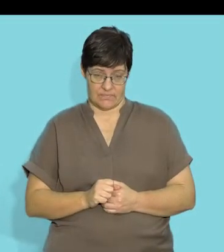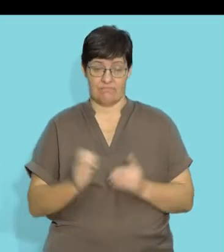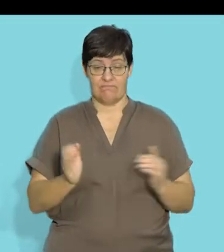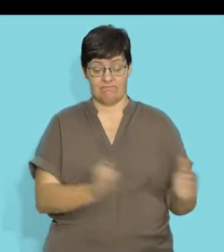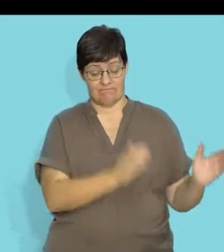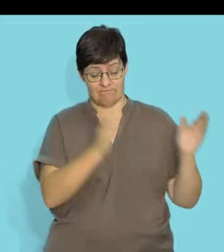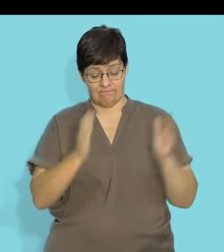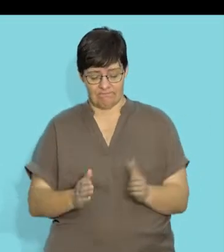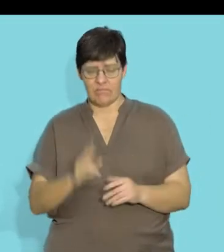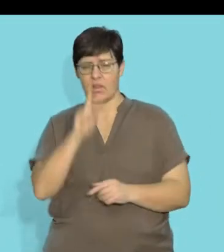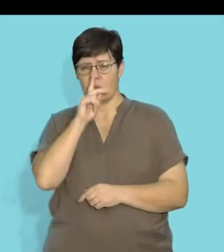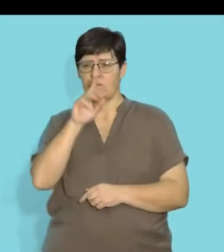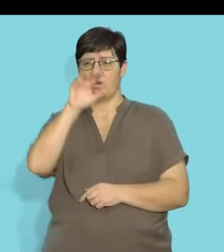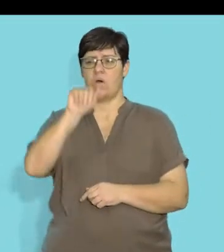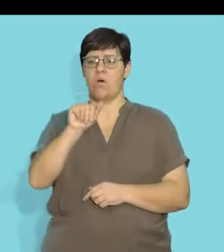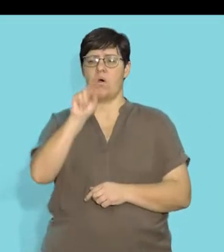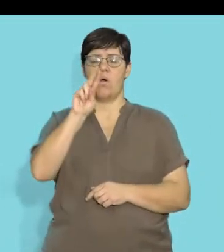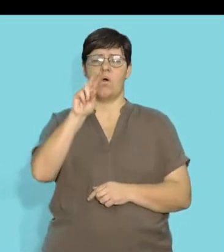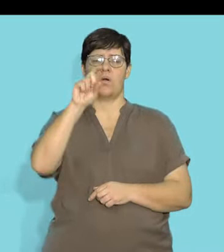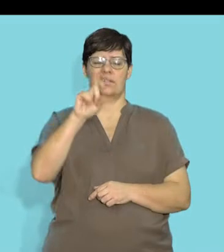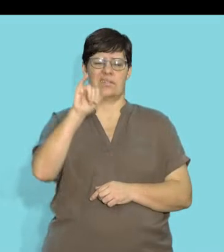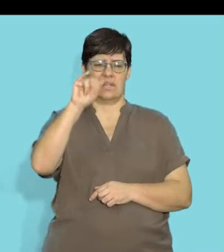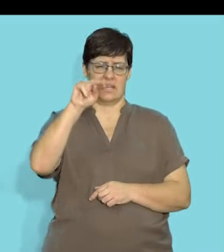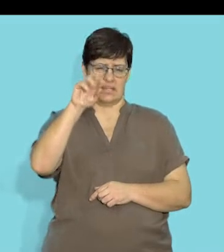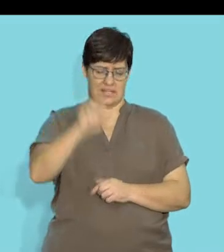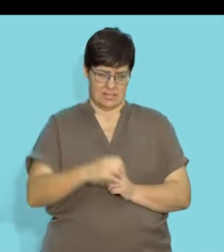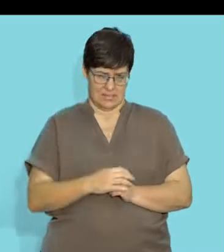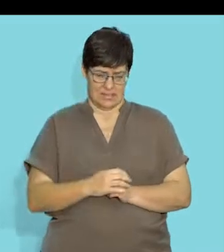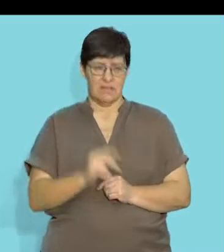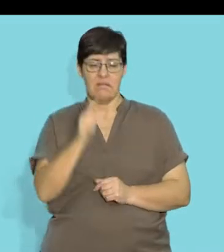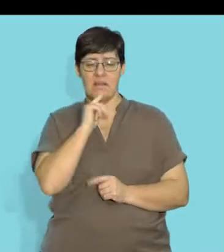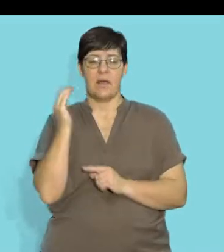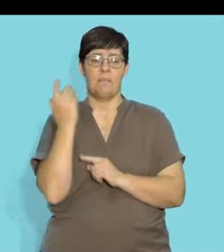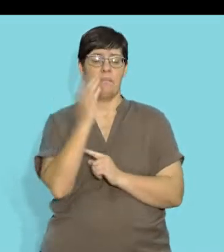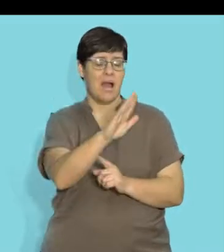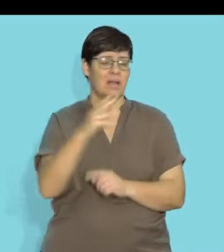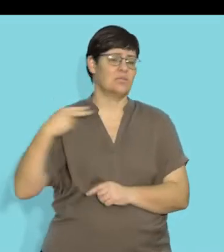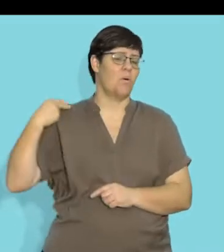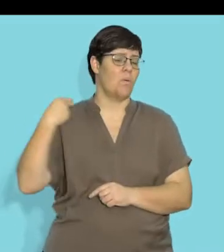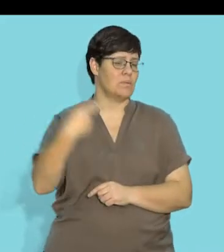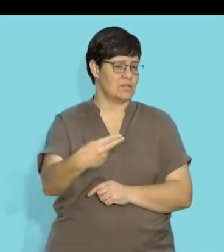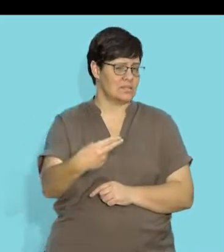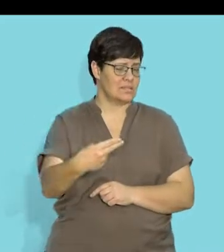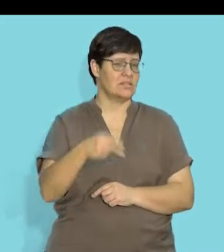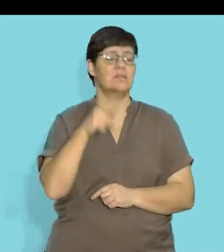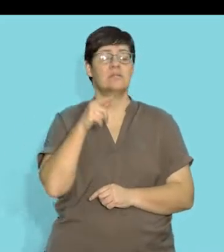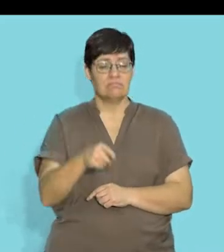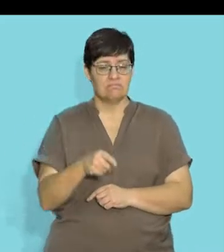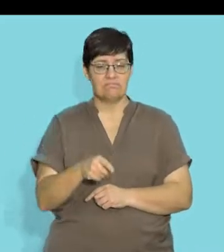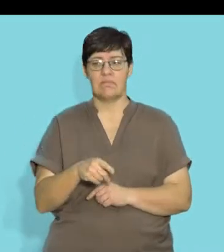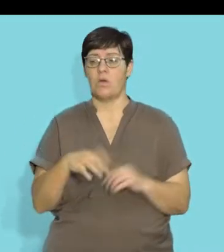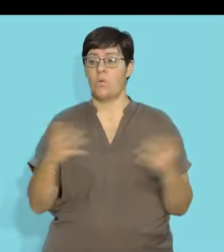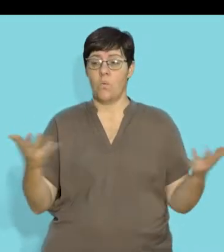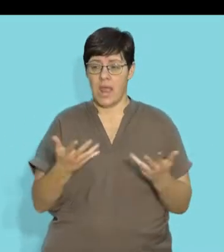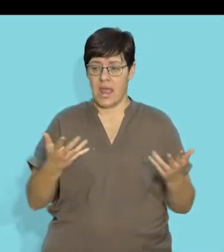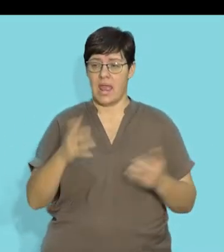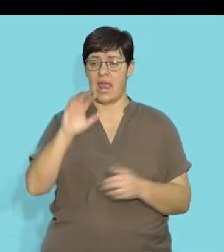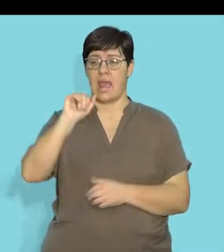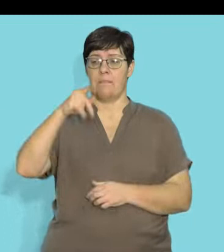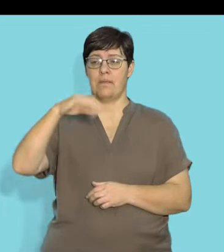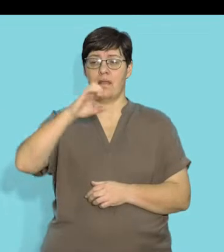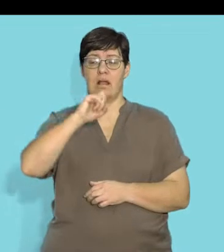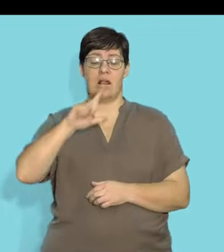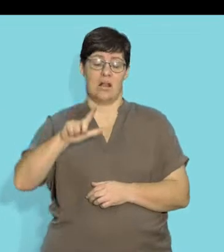Let's have a look at the auxins. The auxins are a group of plant hormones that are mainly produced in the apical